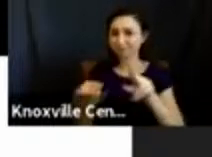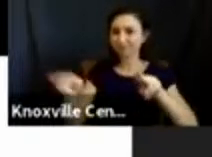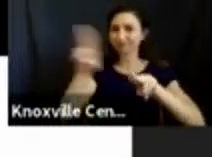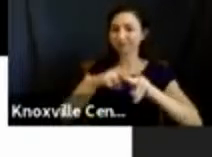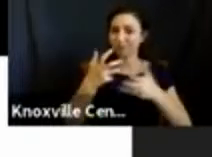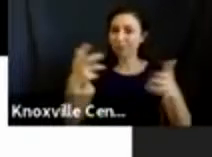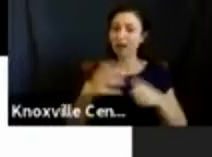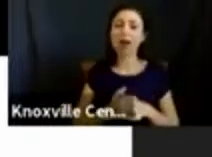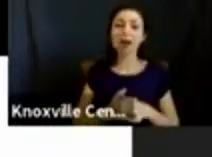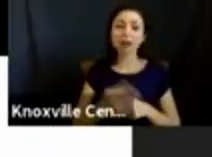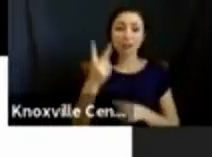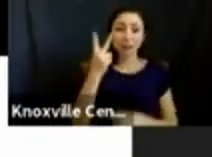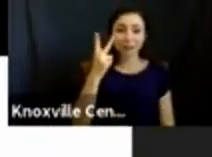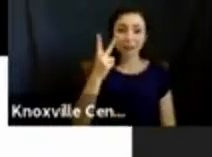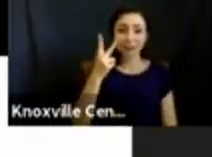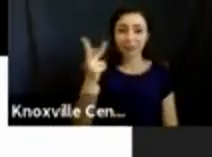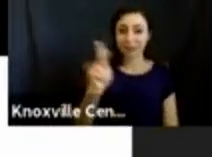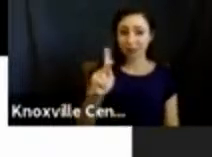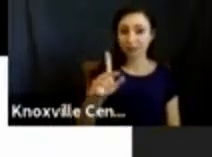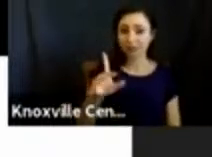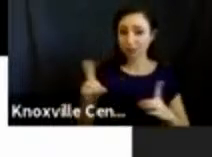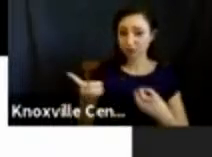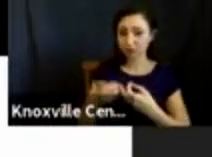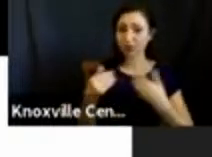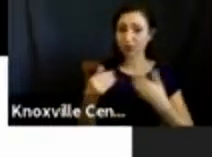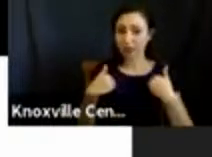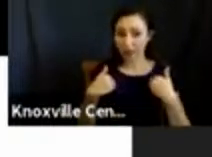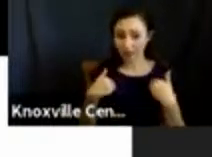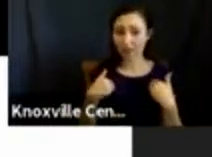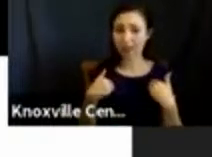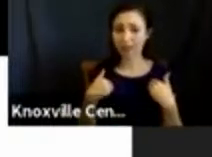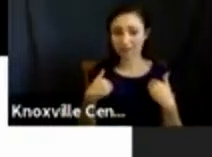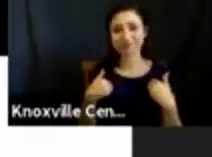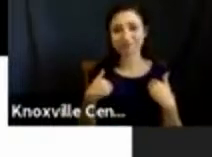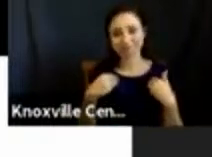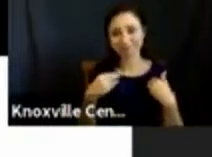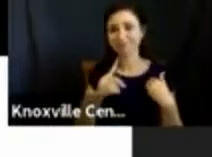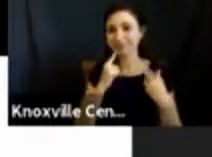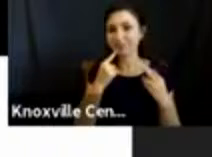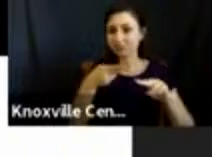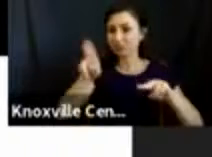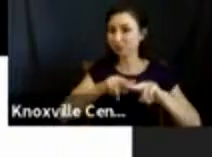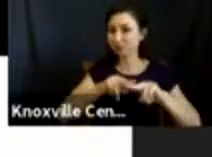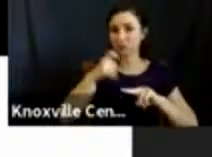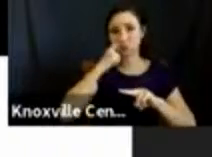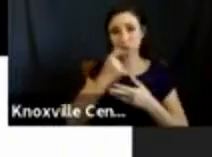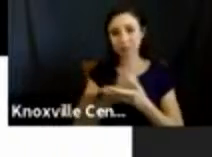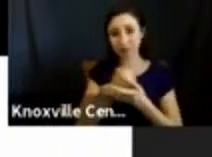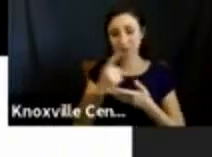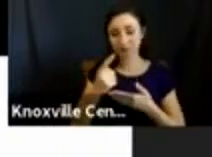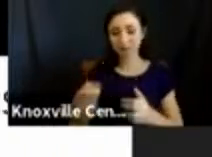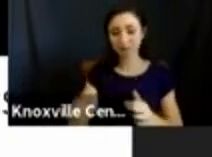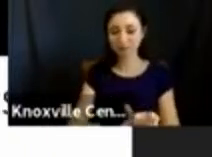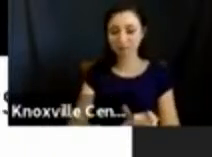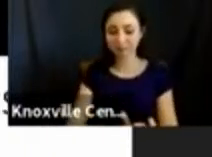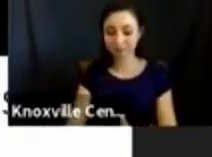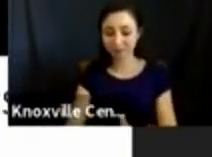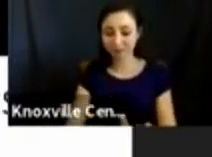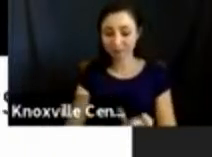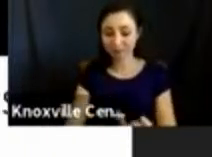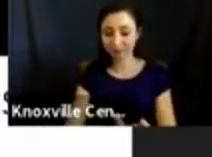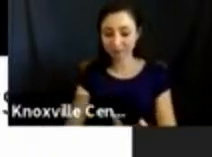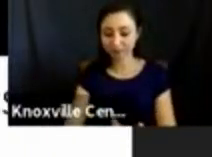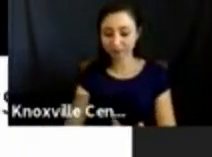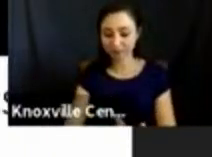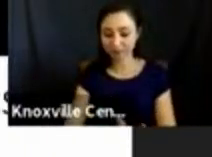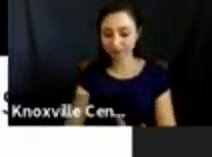box, also had a very significant increase in the past week. So next slide, please. I think this